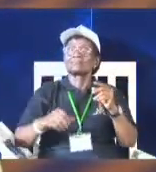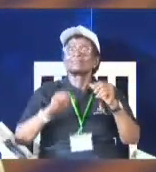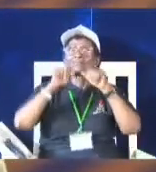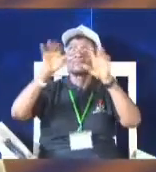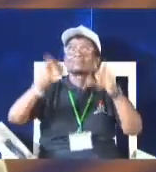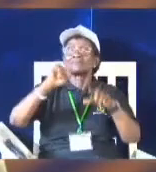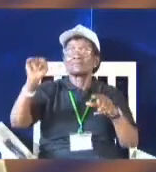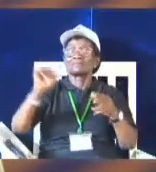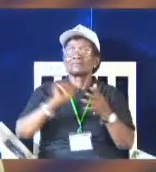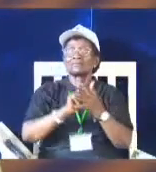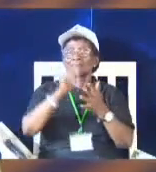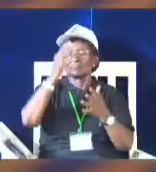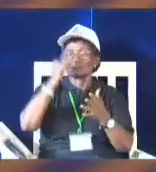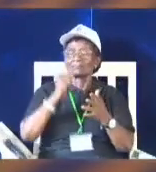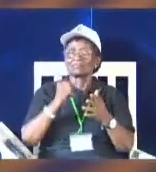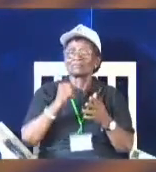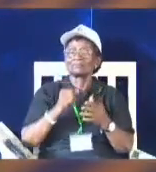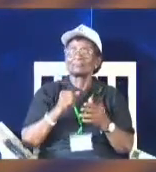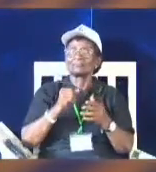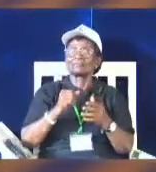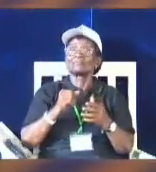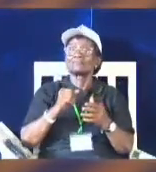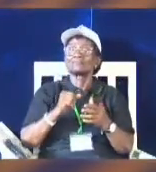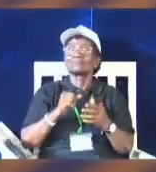That's one of the reasons why